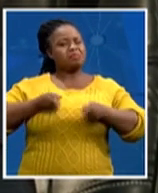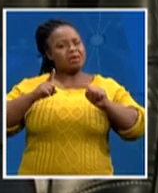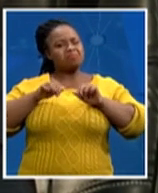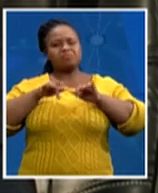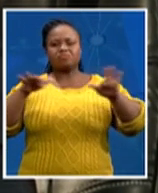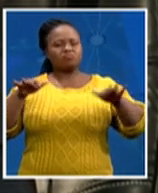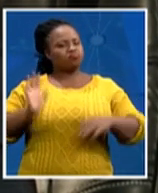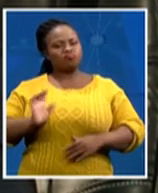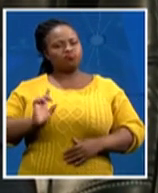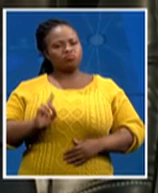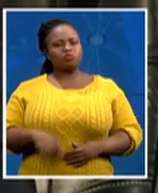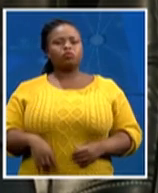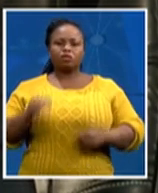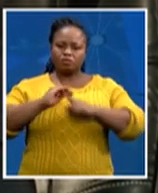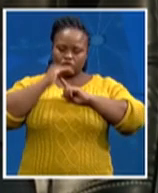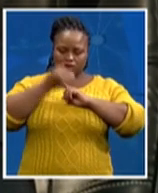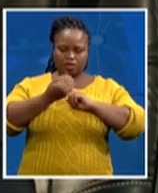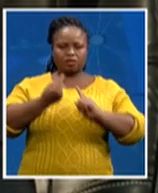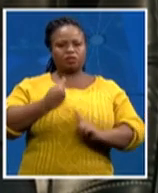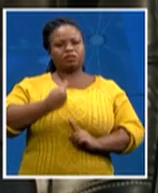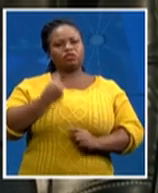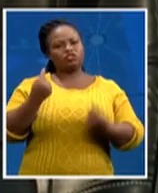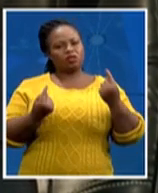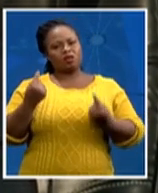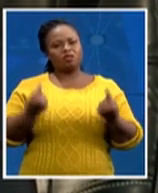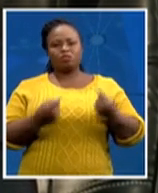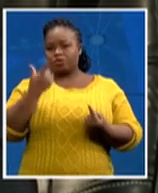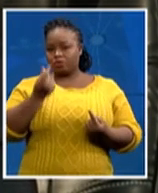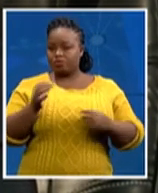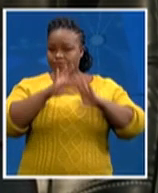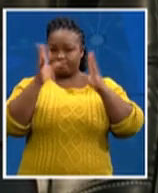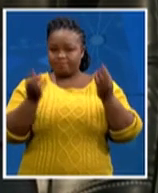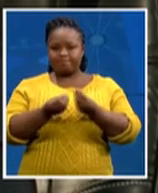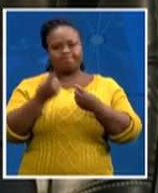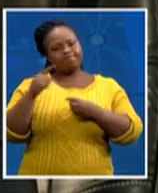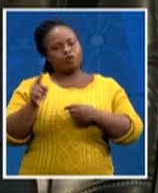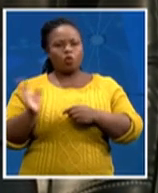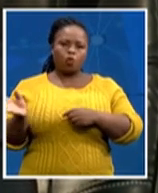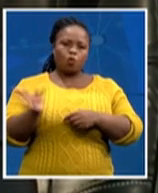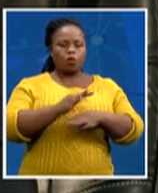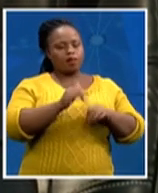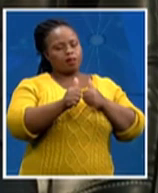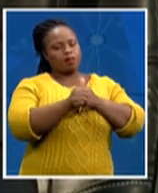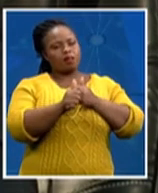is right, and all of us should adhere to non-pharmaceutical measures